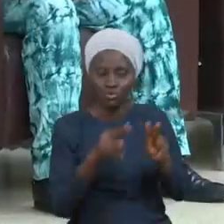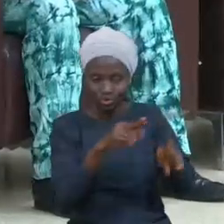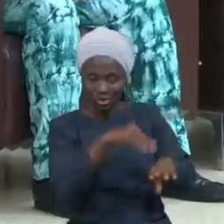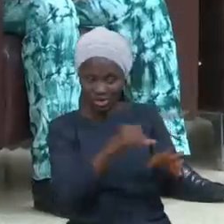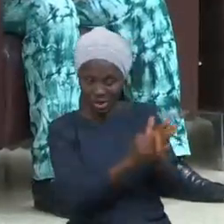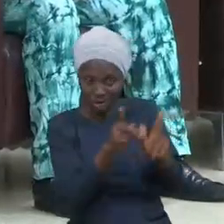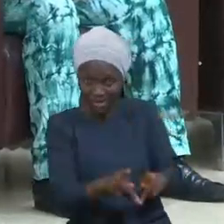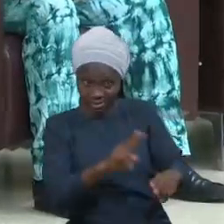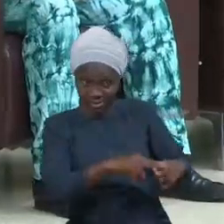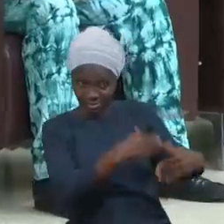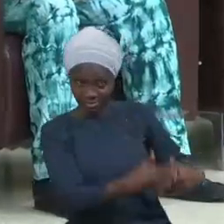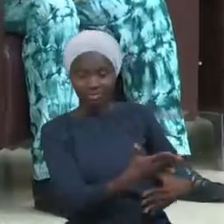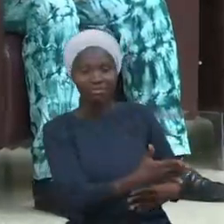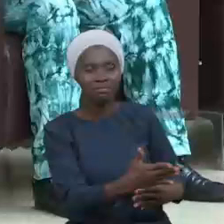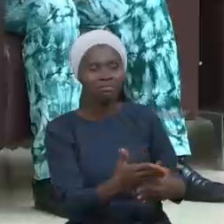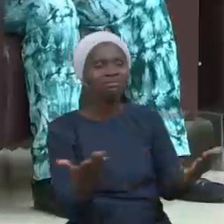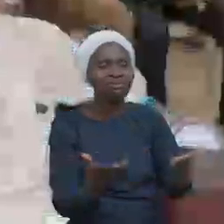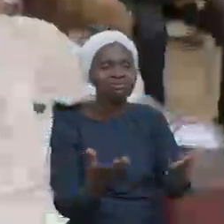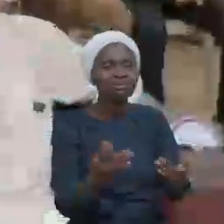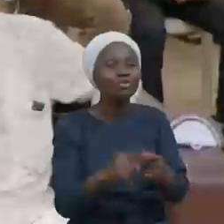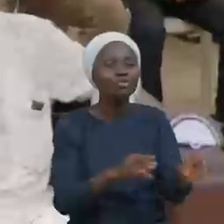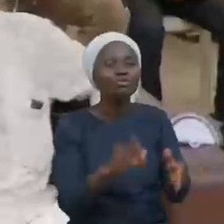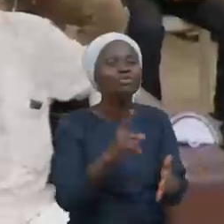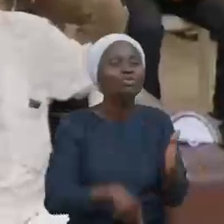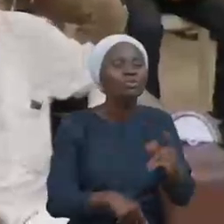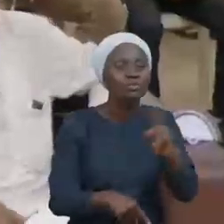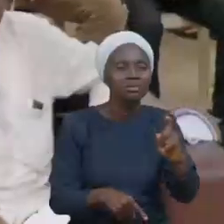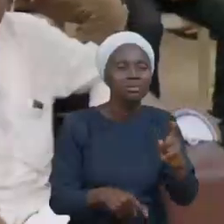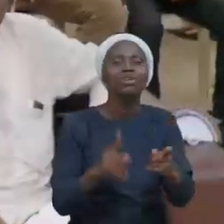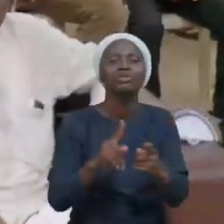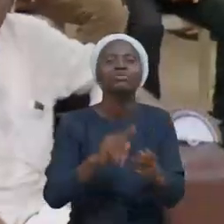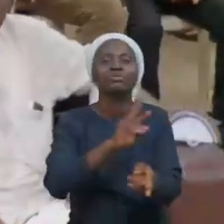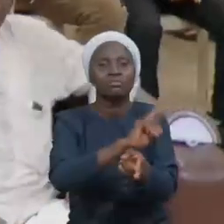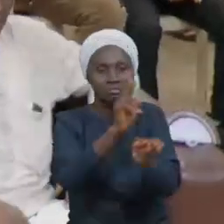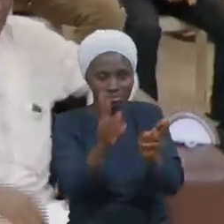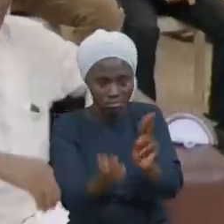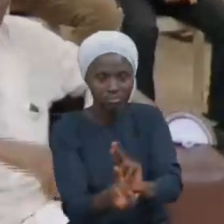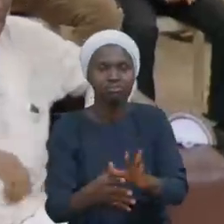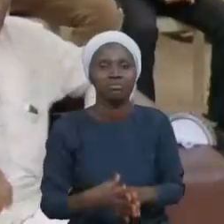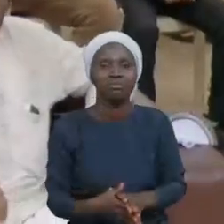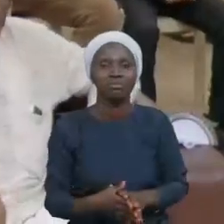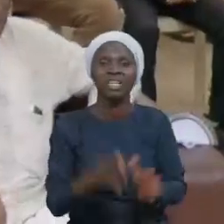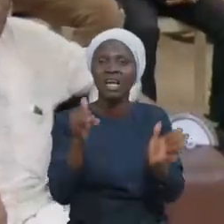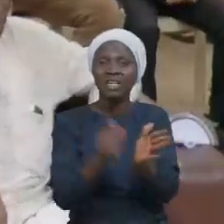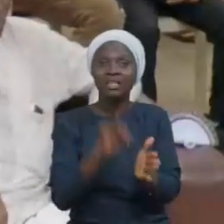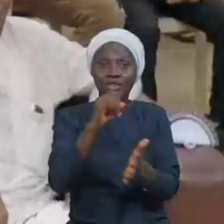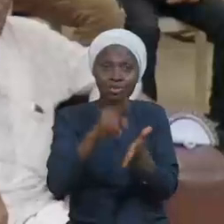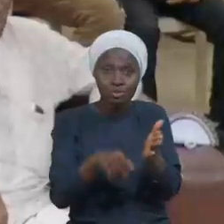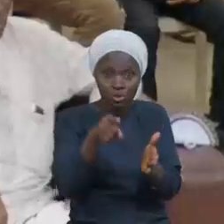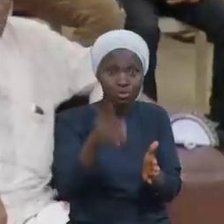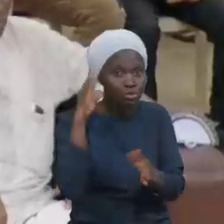him, tell her to do what? That's what you are going to do tonight. And as you do that